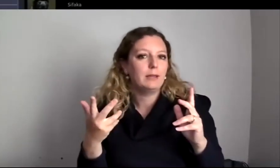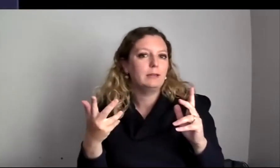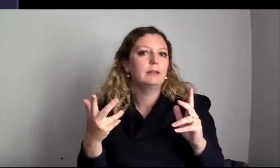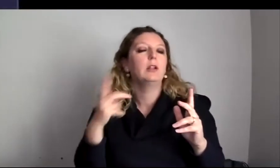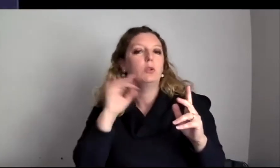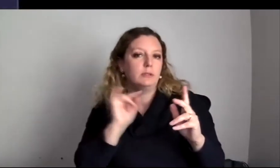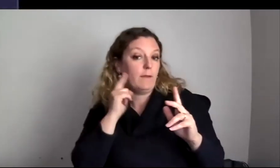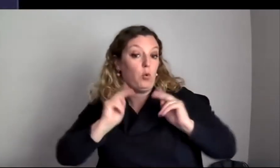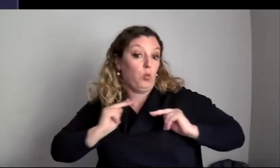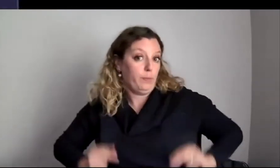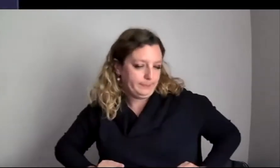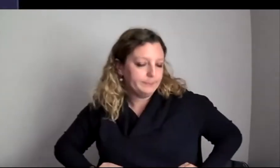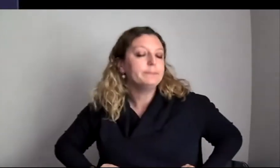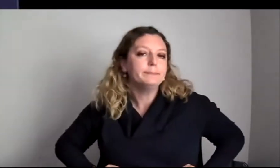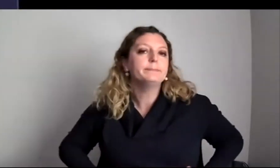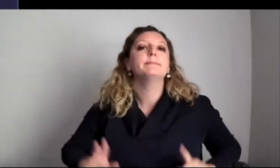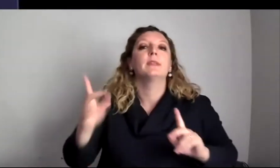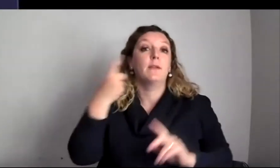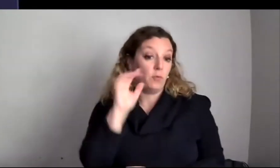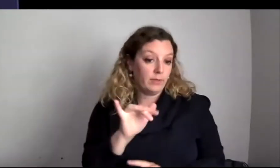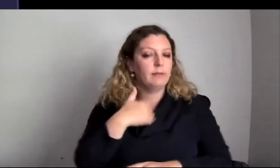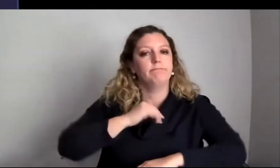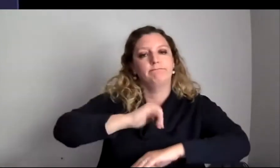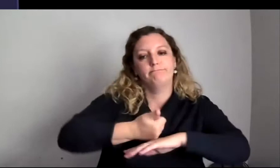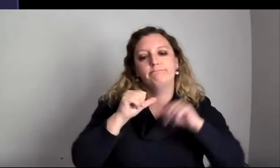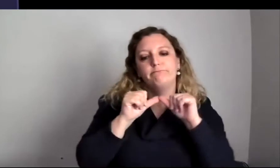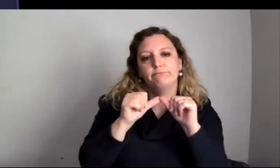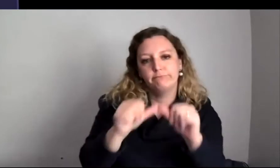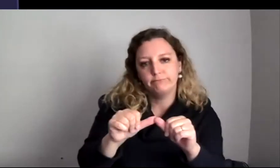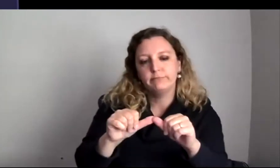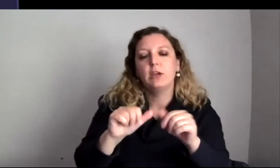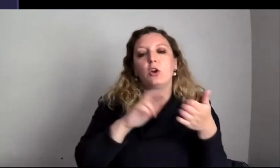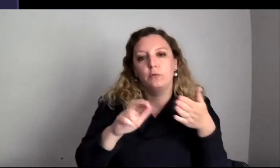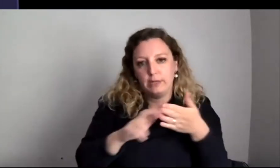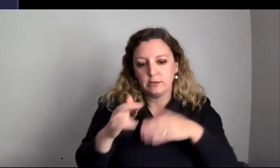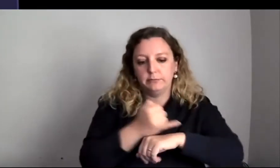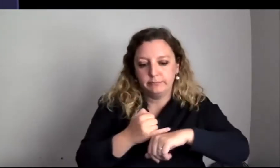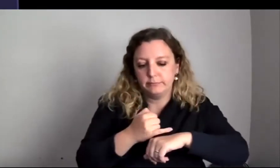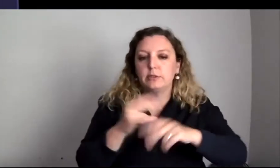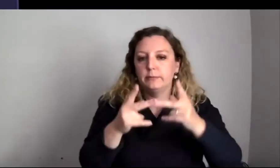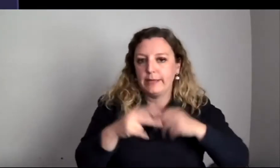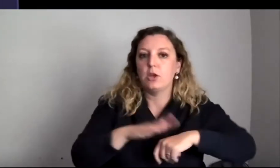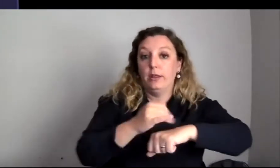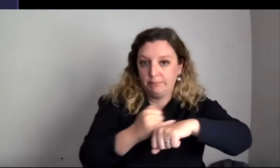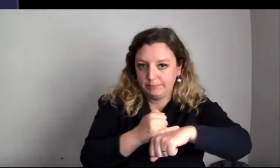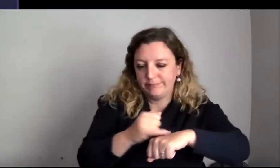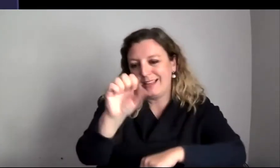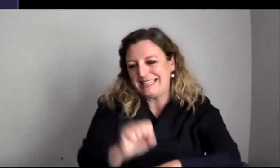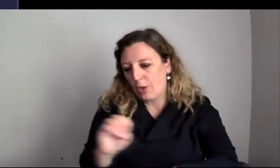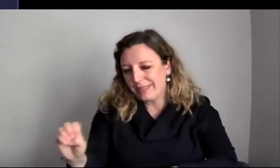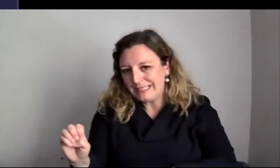human. So to this end, I've established and maintained a research site in southeastern Madagascar. So this is home to